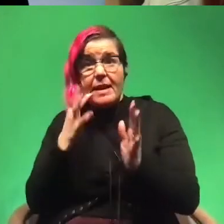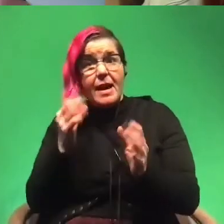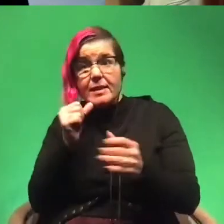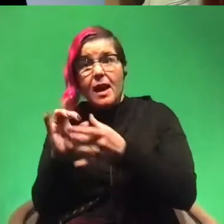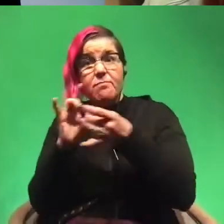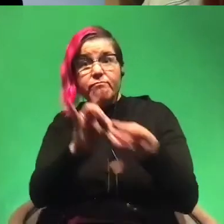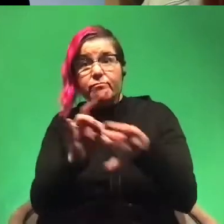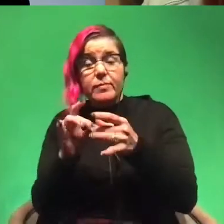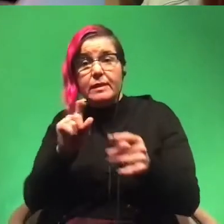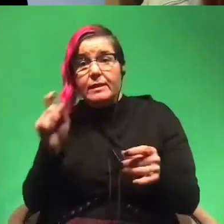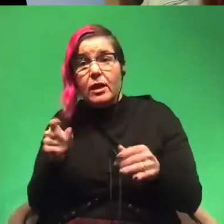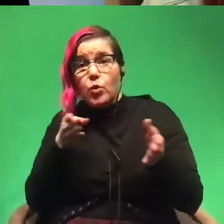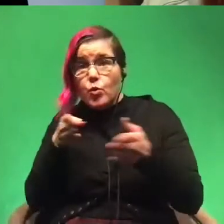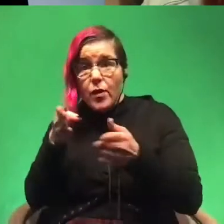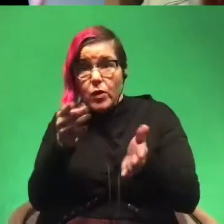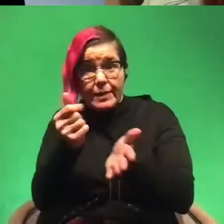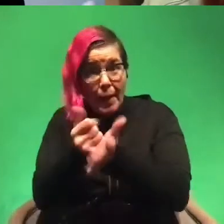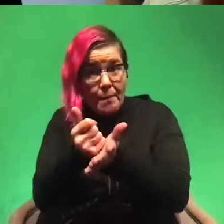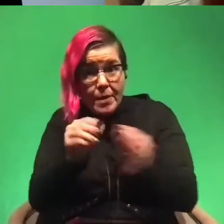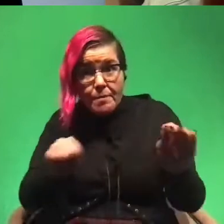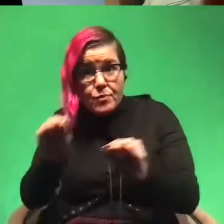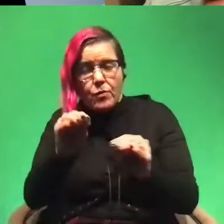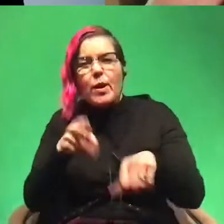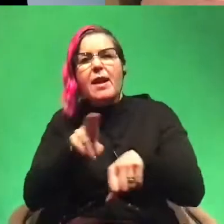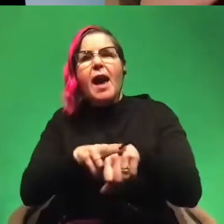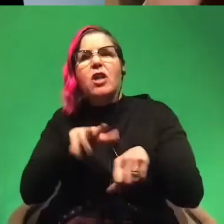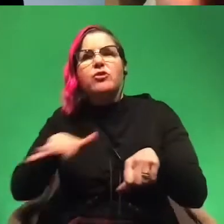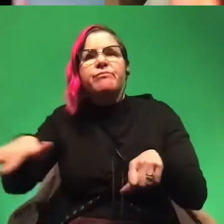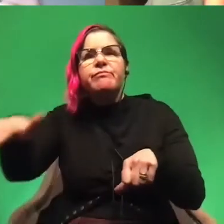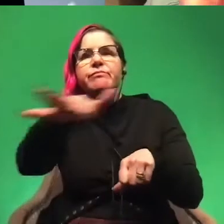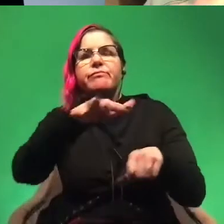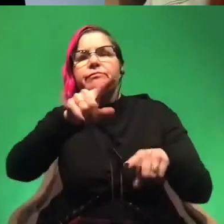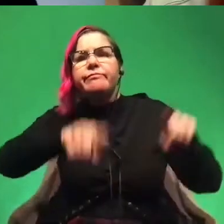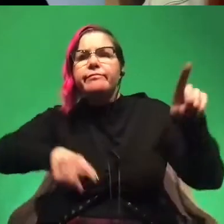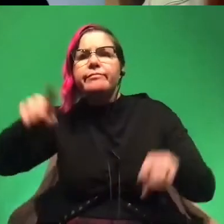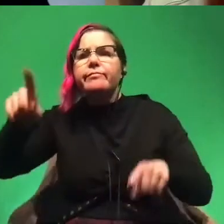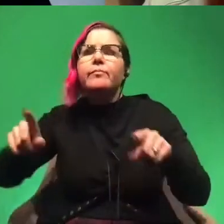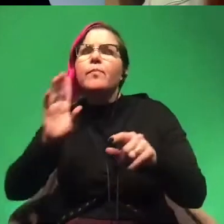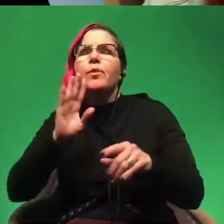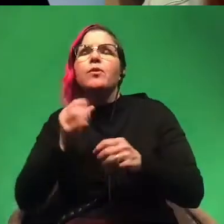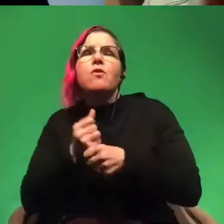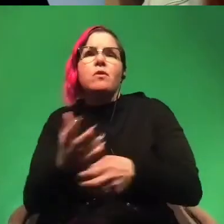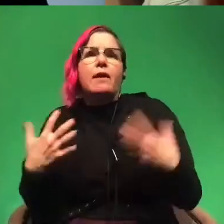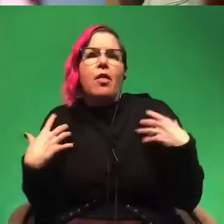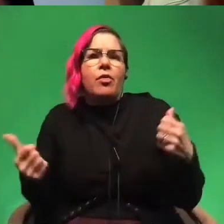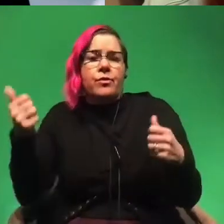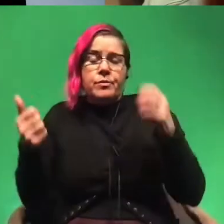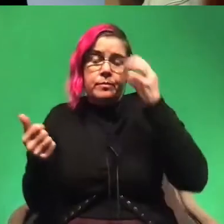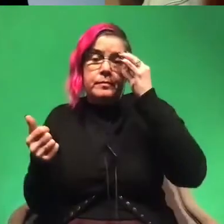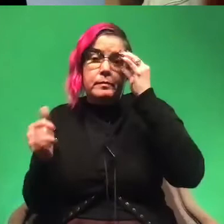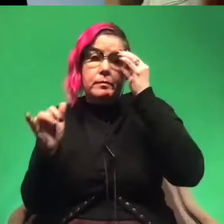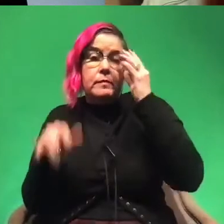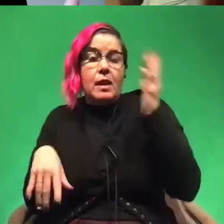Texas, or are rivers helping them move? What are the natural landscape variables that, you know, make them healthier? And that's